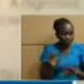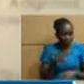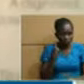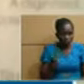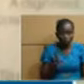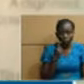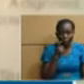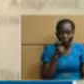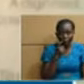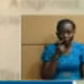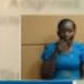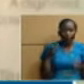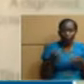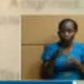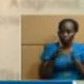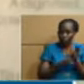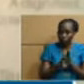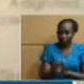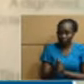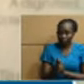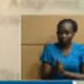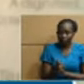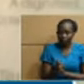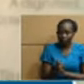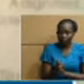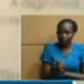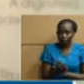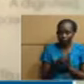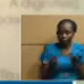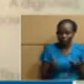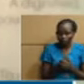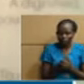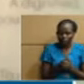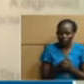group the group you represent. This question of